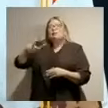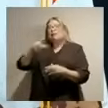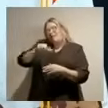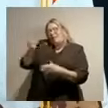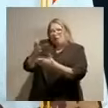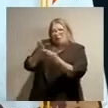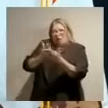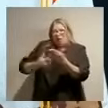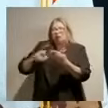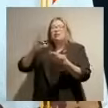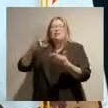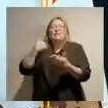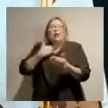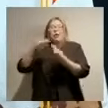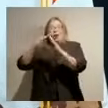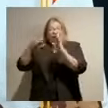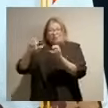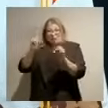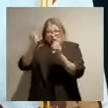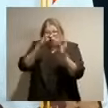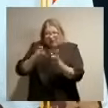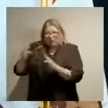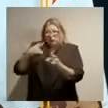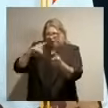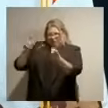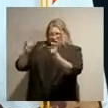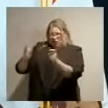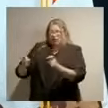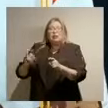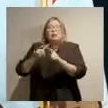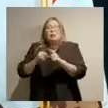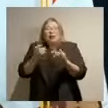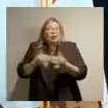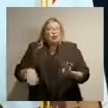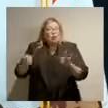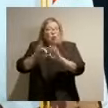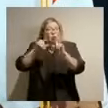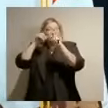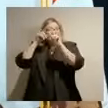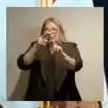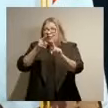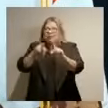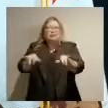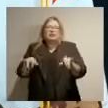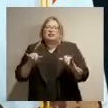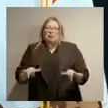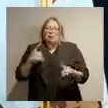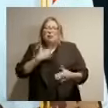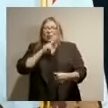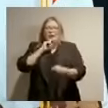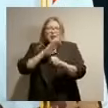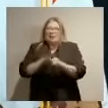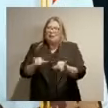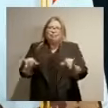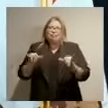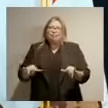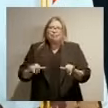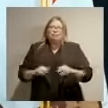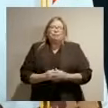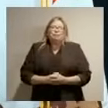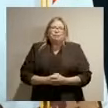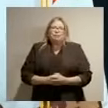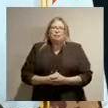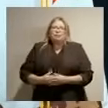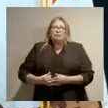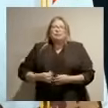we are making adjustments. But the core mission remains firm and our commitment foundational.